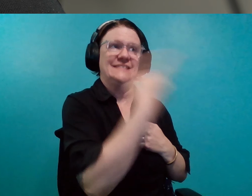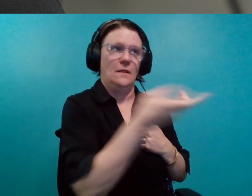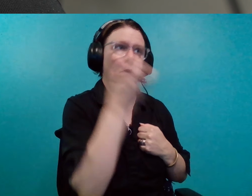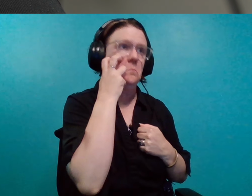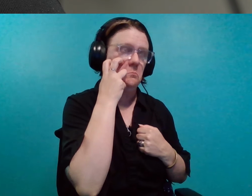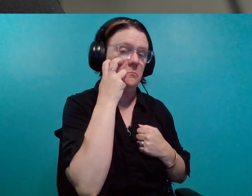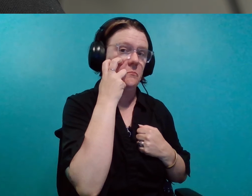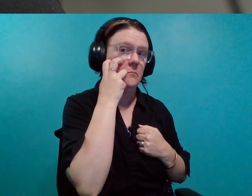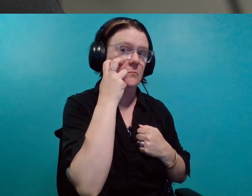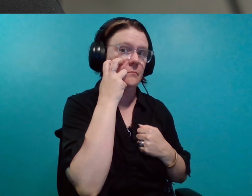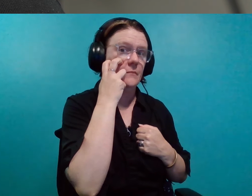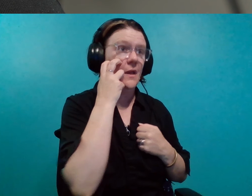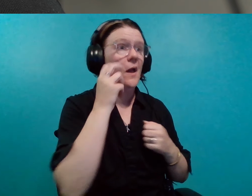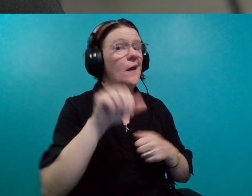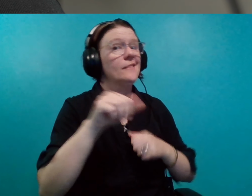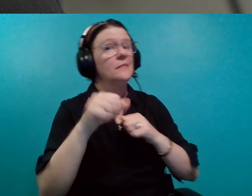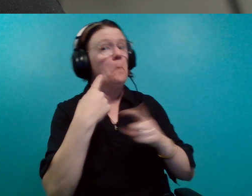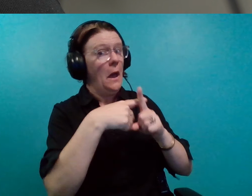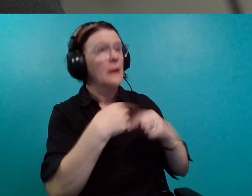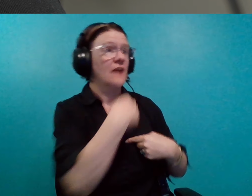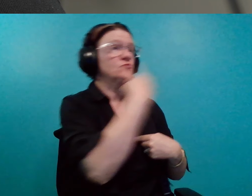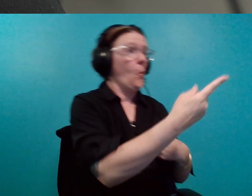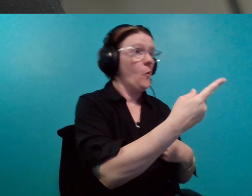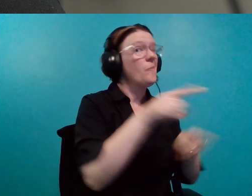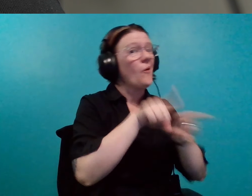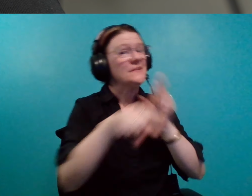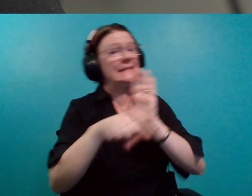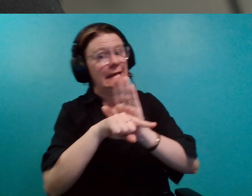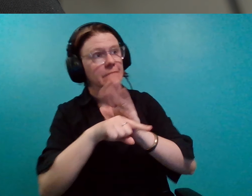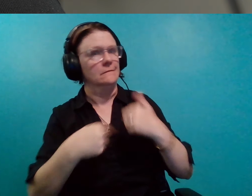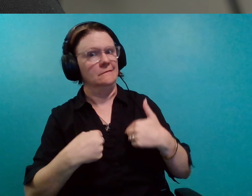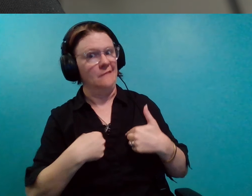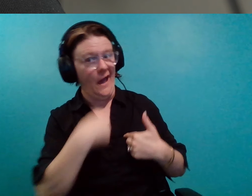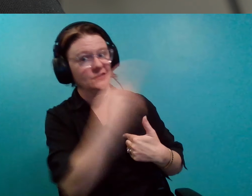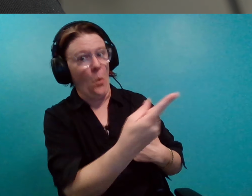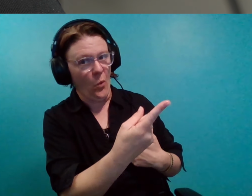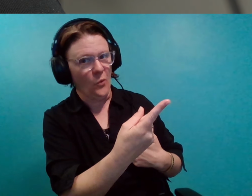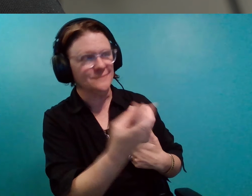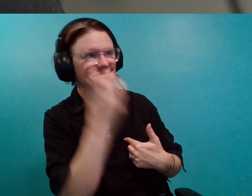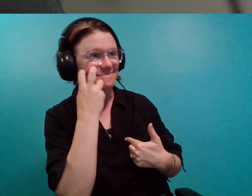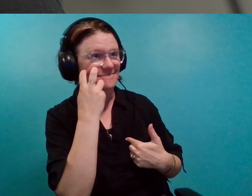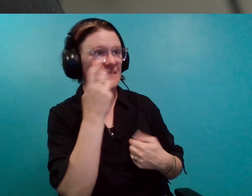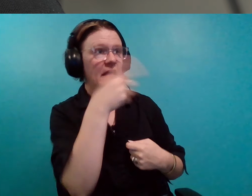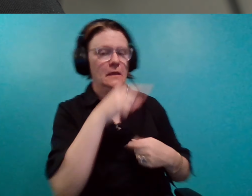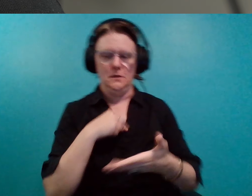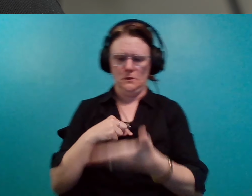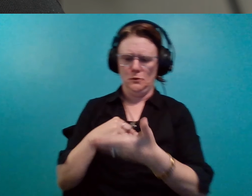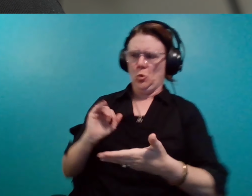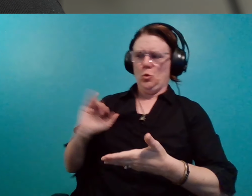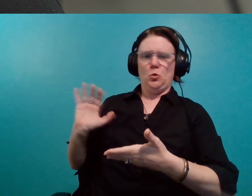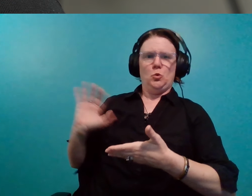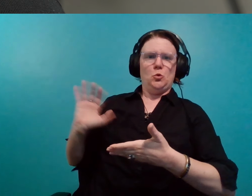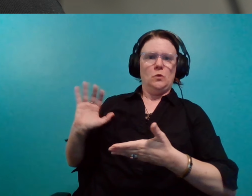is I've chosen to disclose. And in a lot of ways, as people with disabilities, we do get hindered